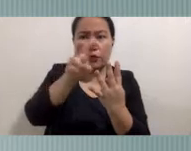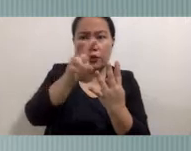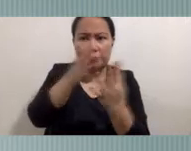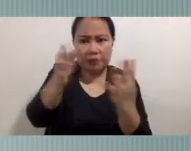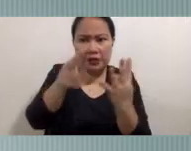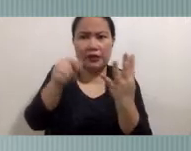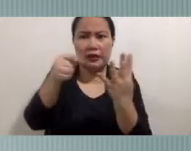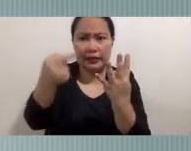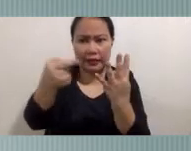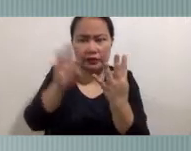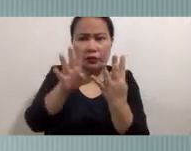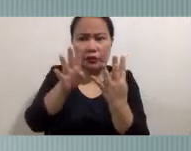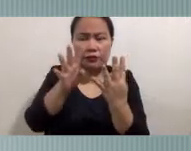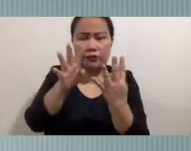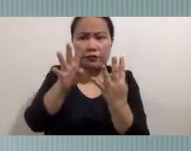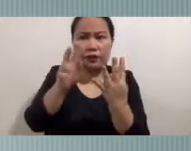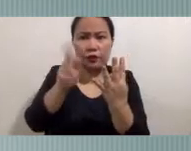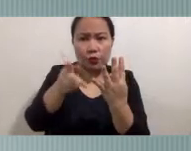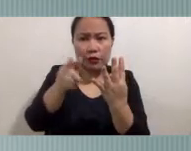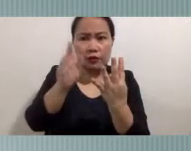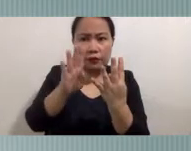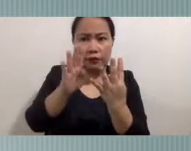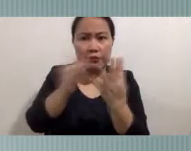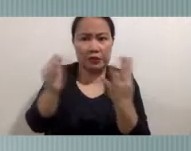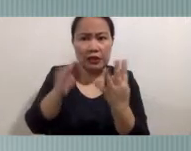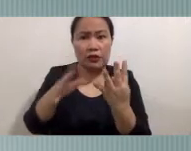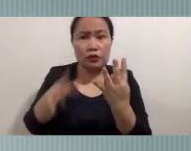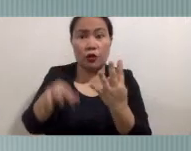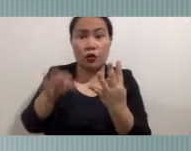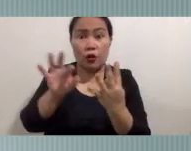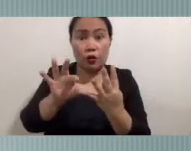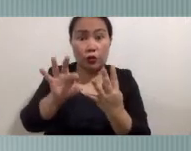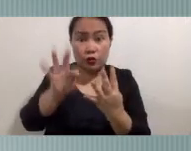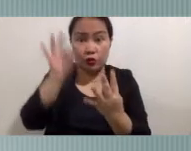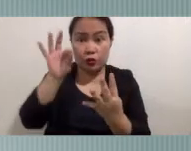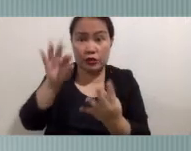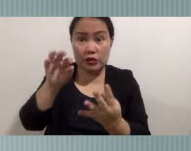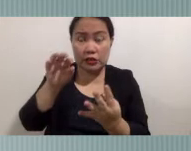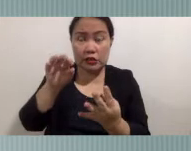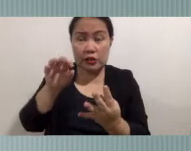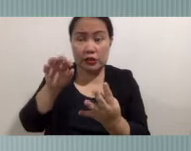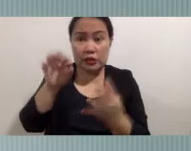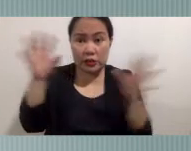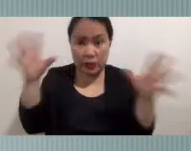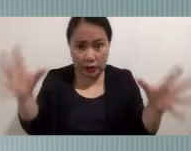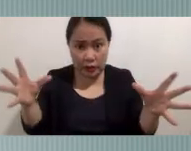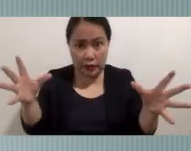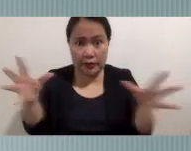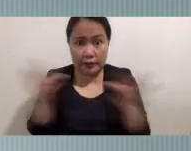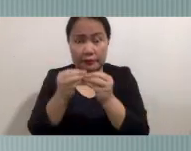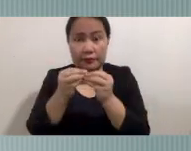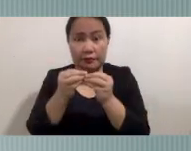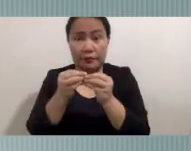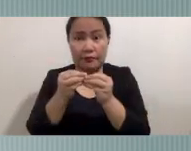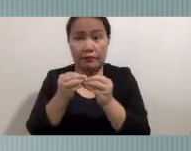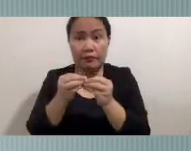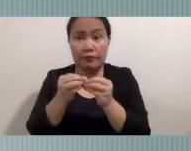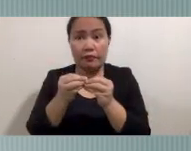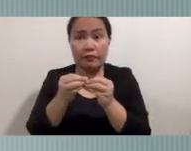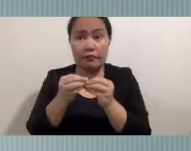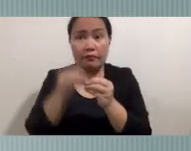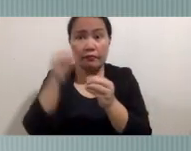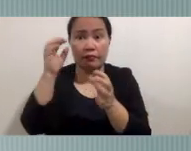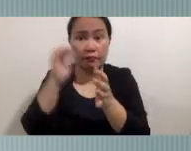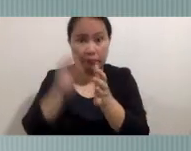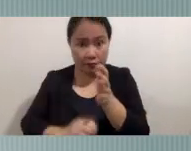12 and 24. Alright? So, next, we will choose a pair whose sum is B. So, dapat, pag inad